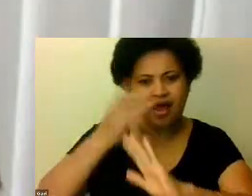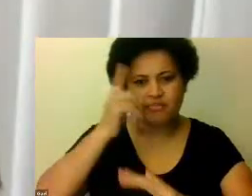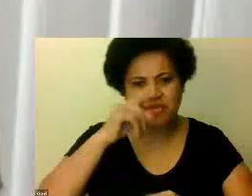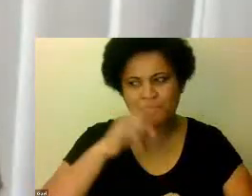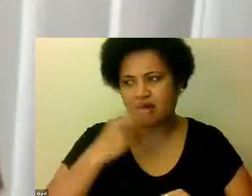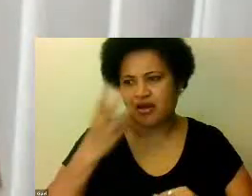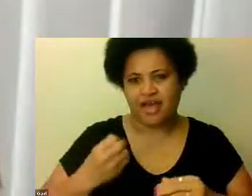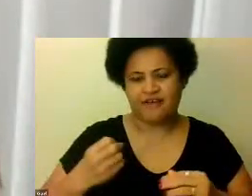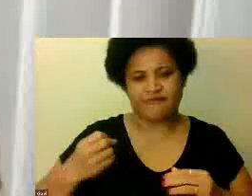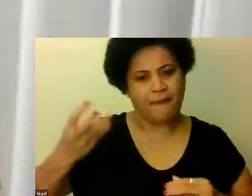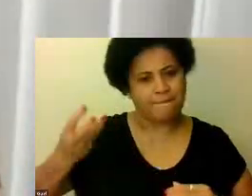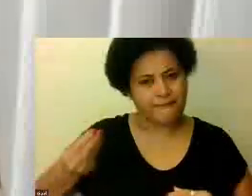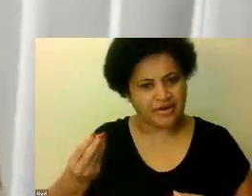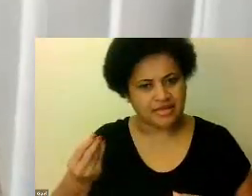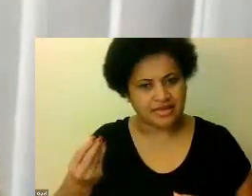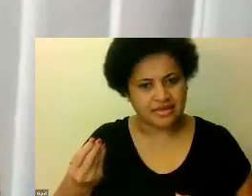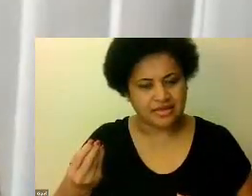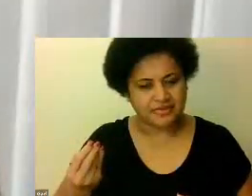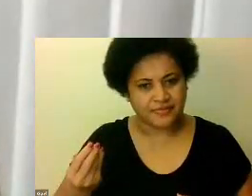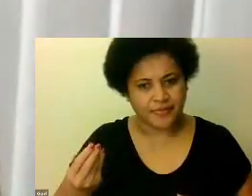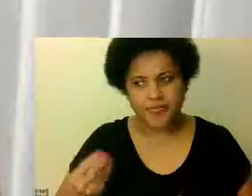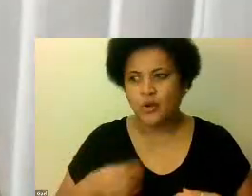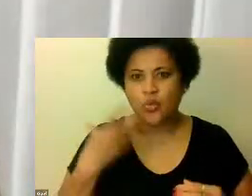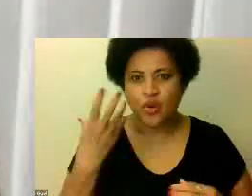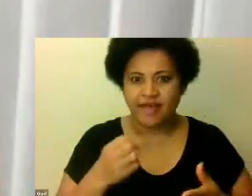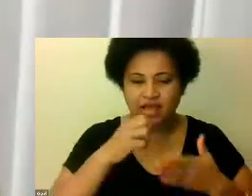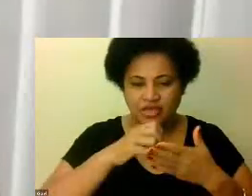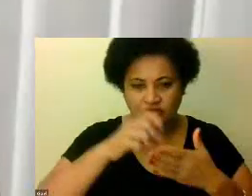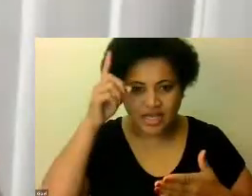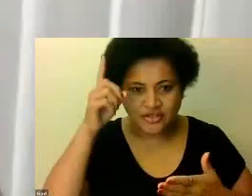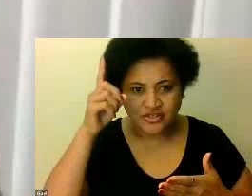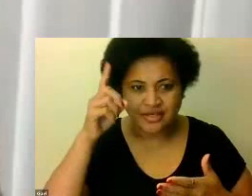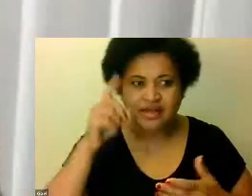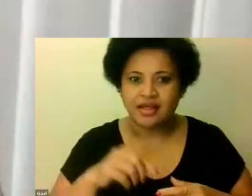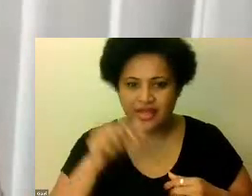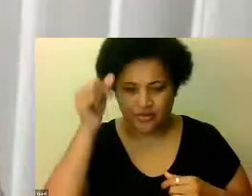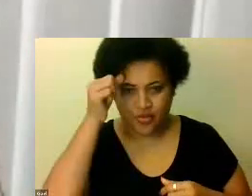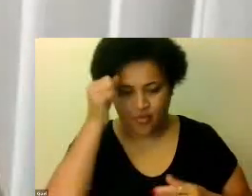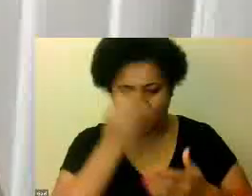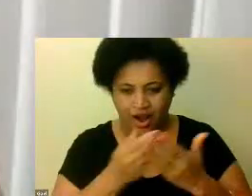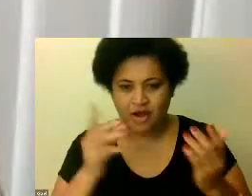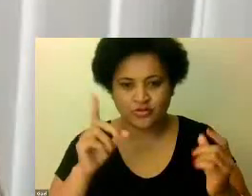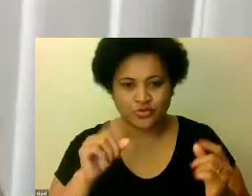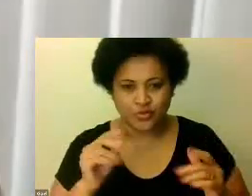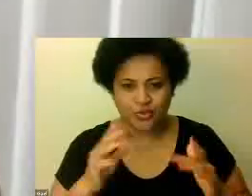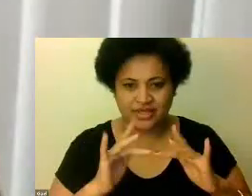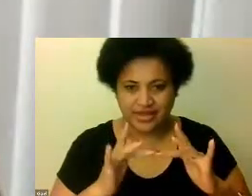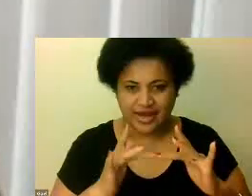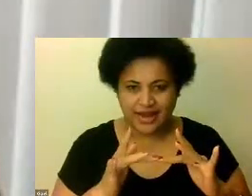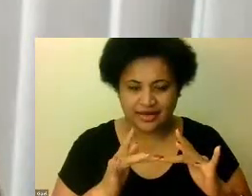in the societies that would have access to these. And I think financial, you know, your financial